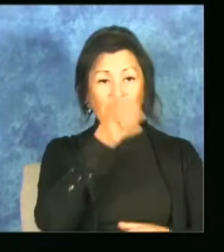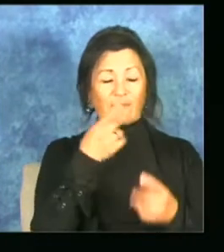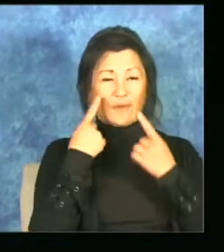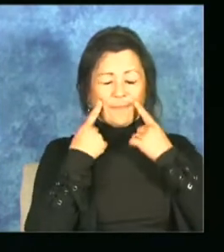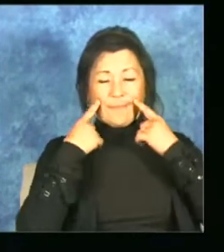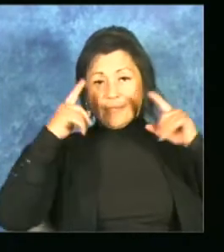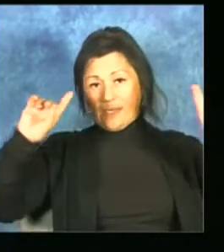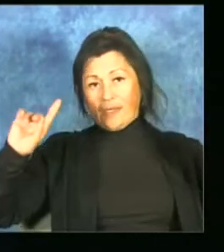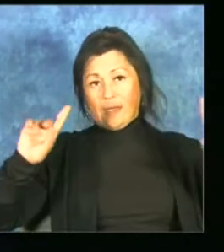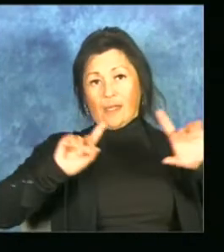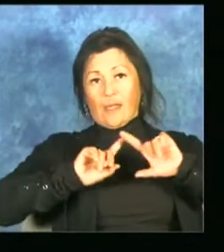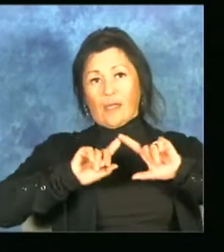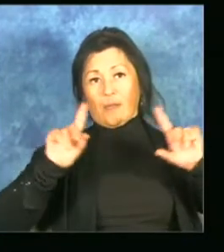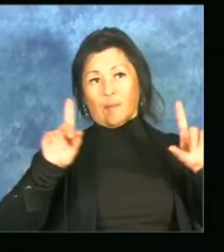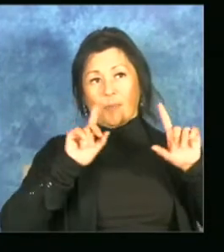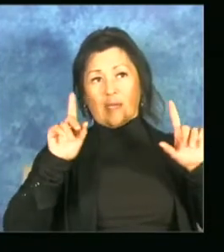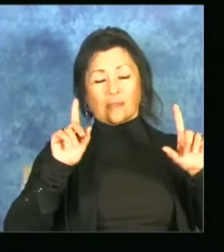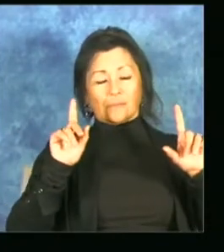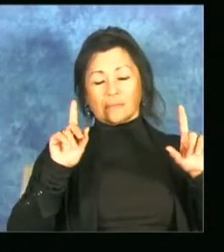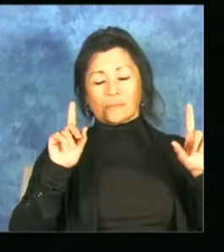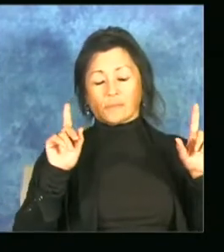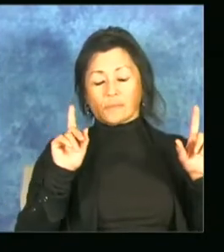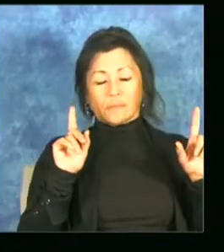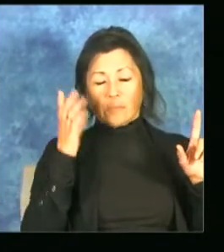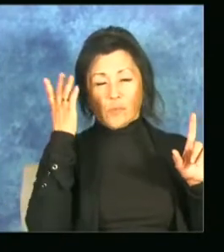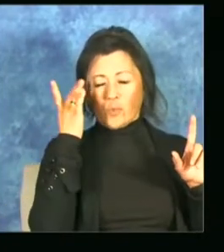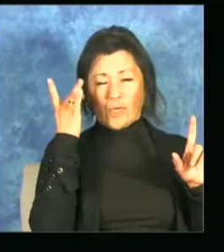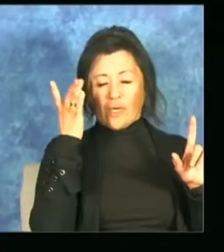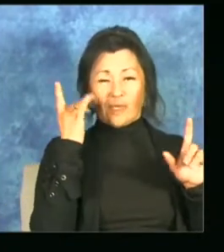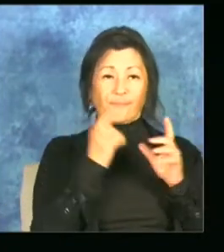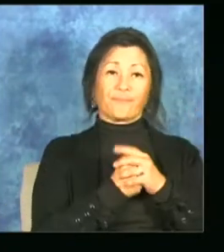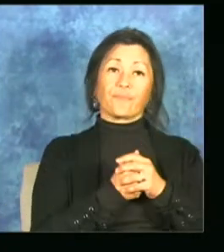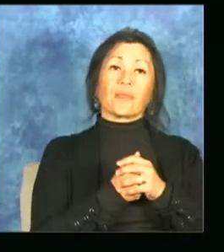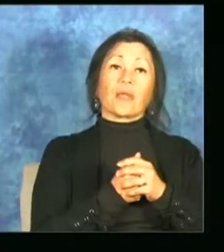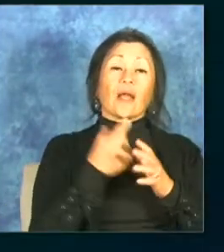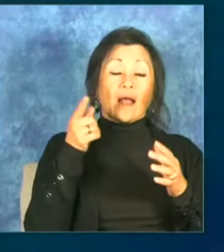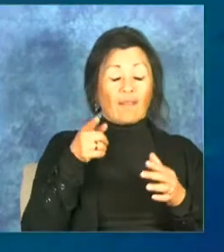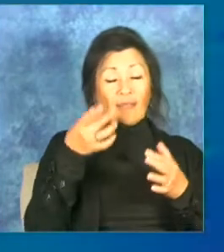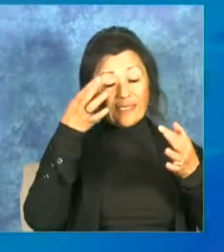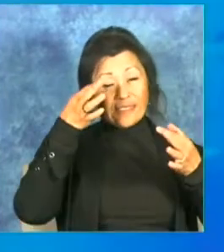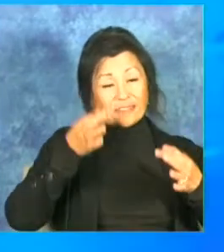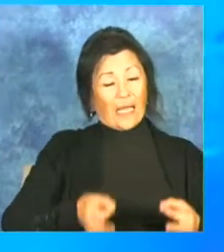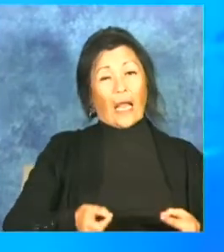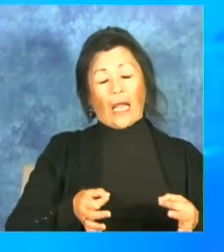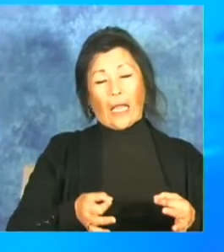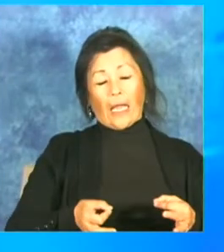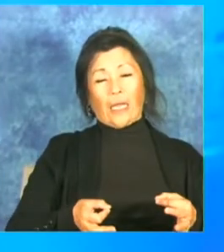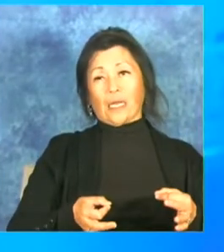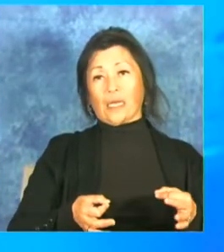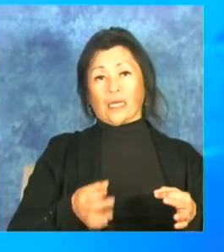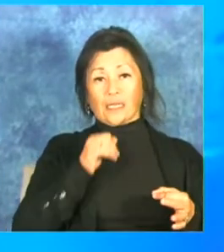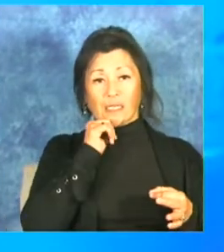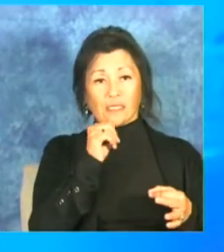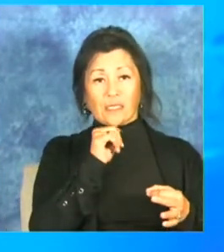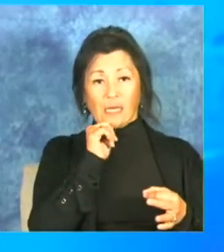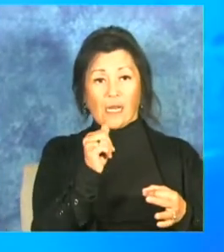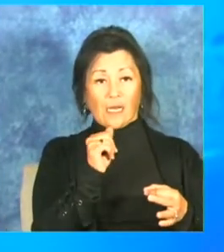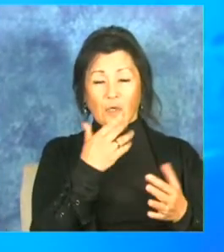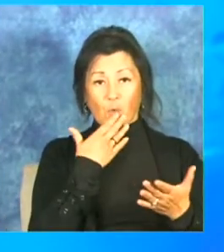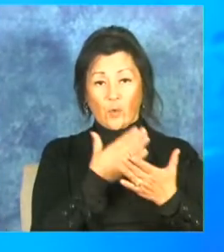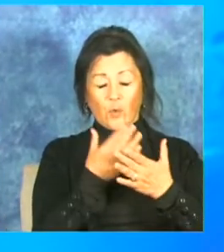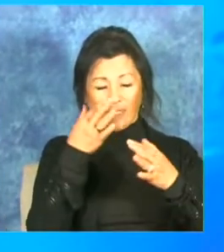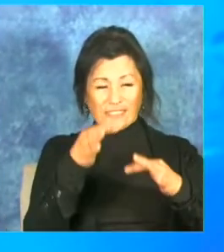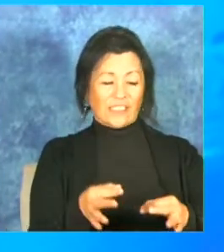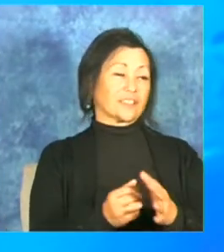it but token appearances, and the reason was because of the decisions they made that were not good